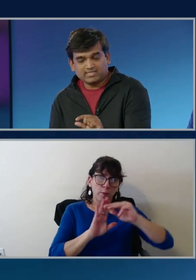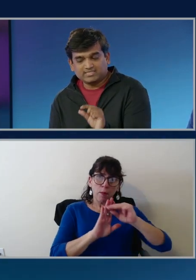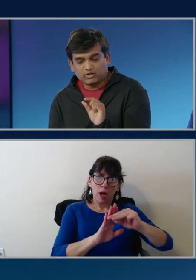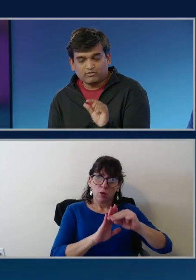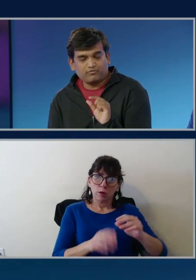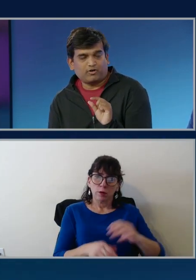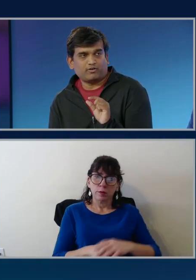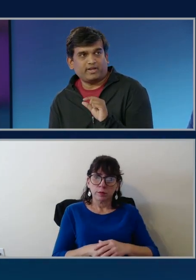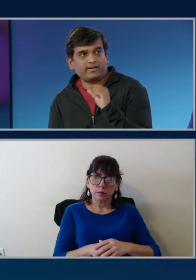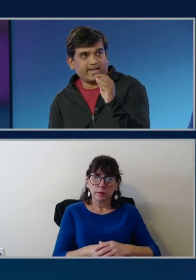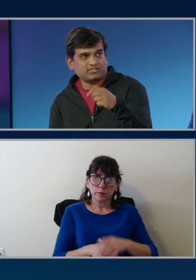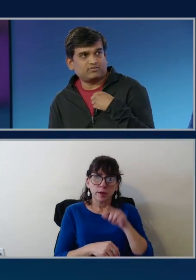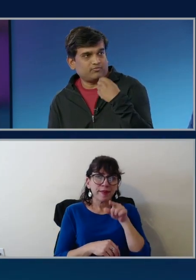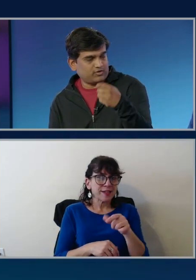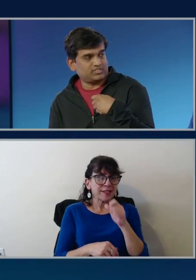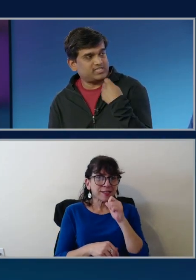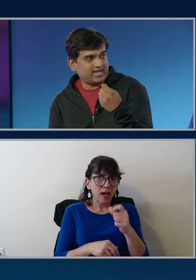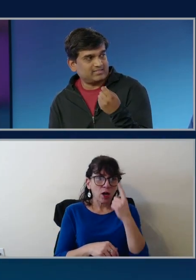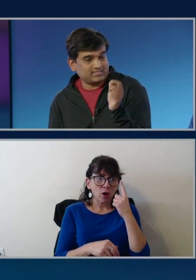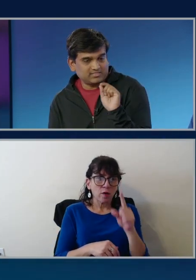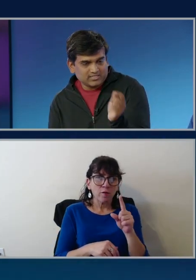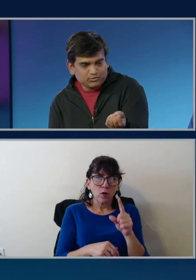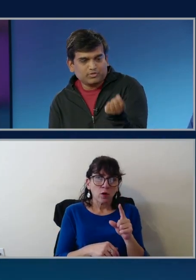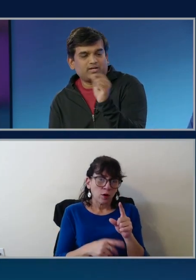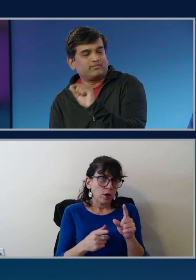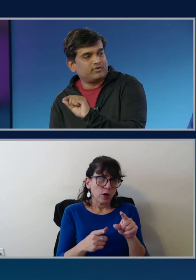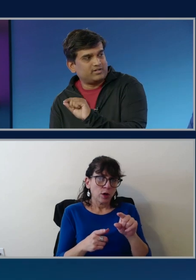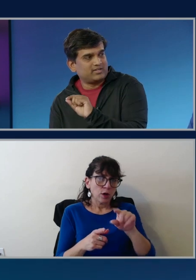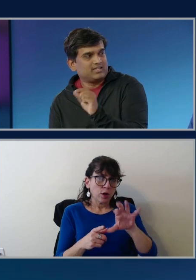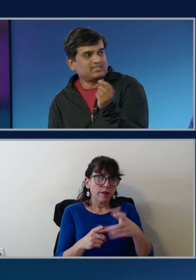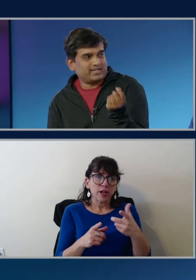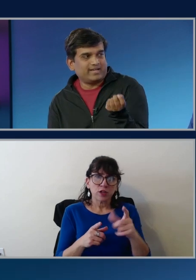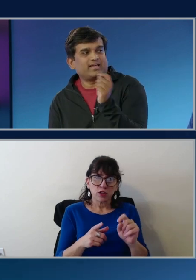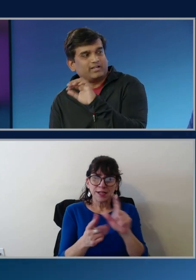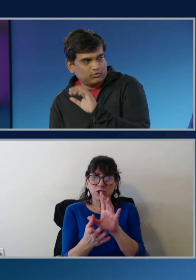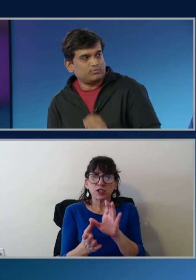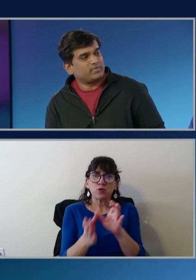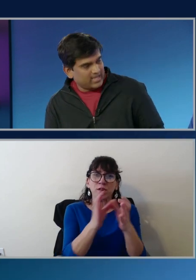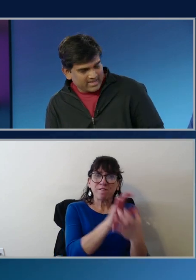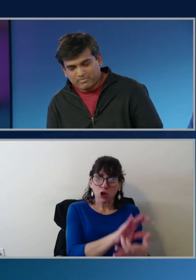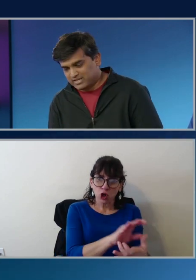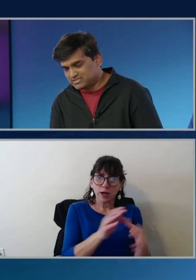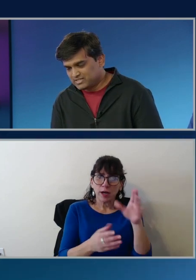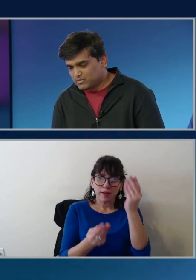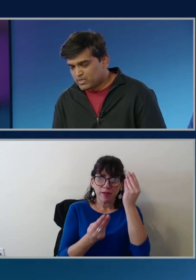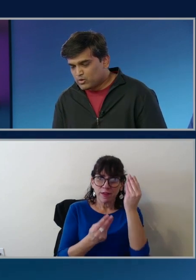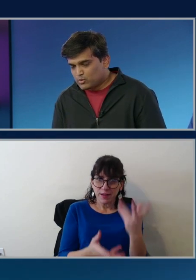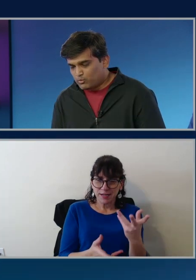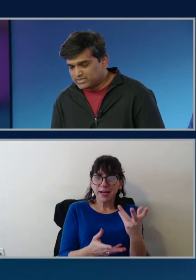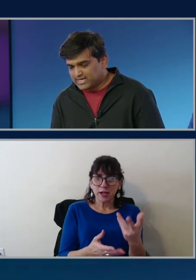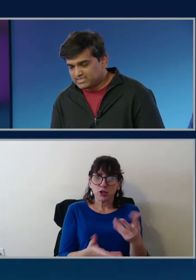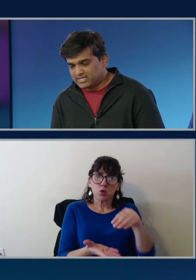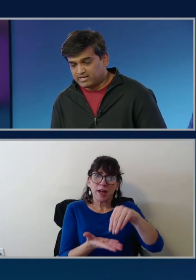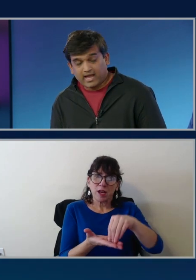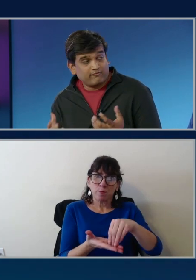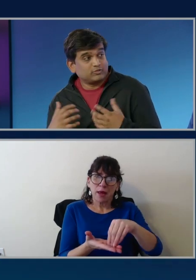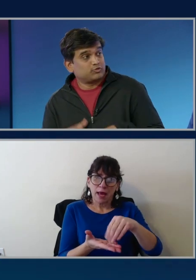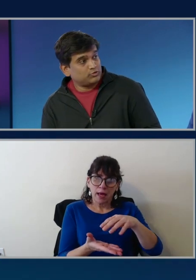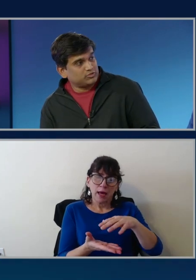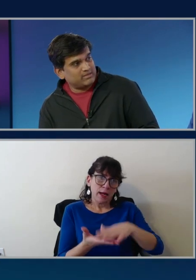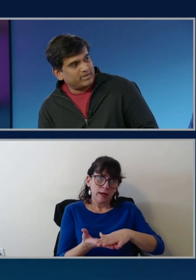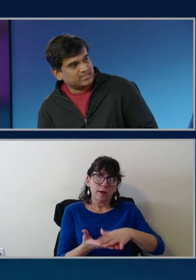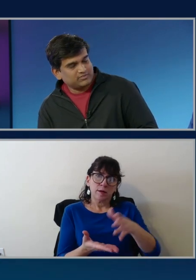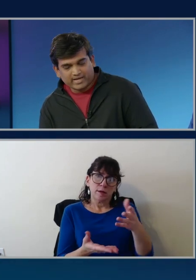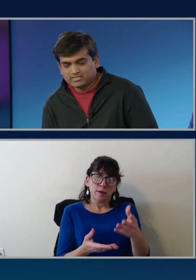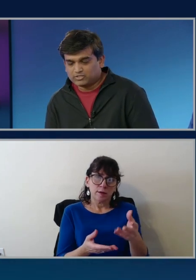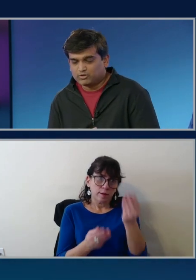model is not for interaction for the chat. This is just to convert the data into embeddings. Okay. Once that is done, I have to store